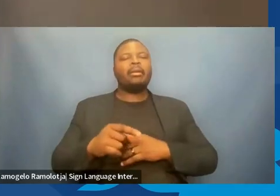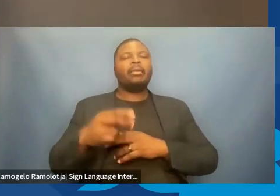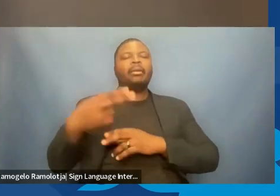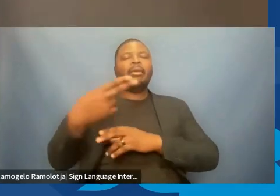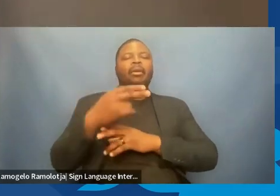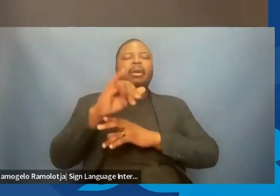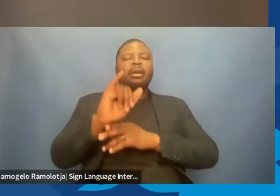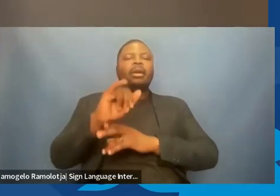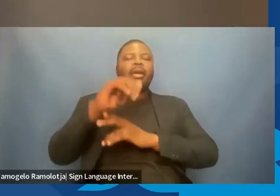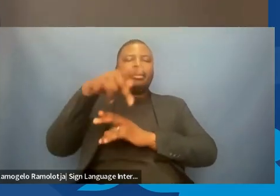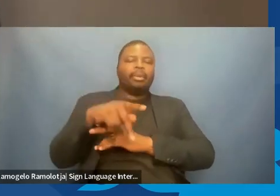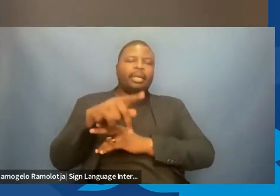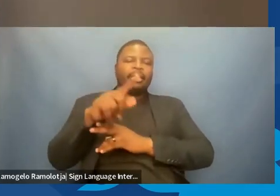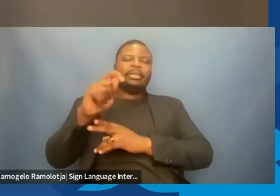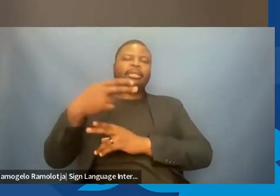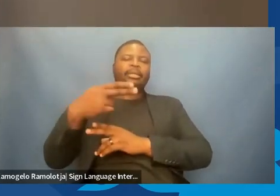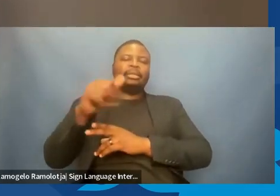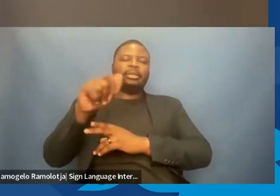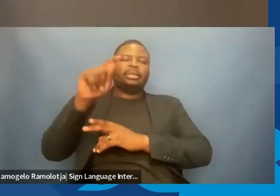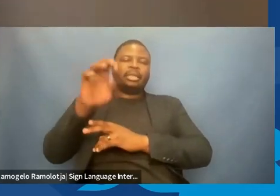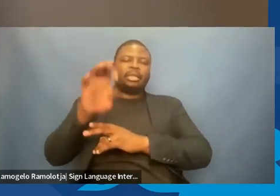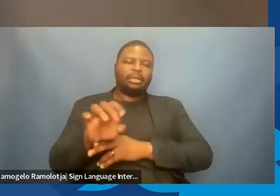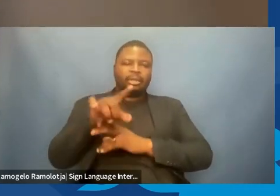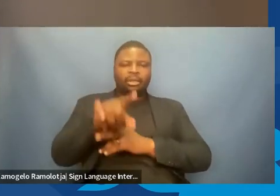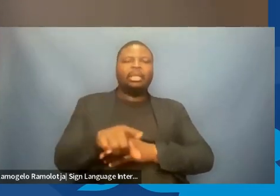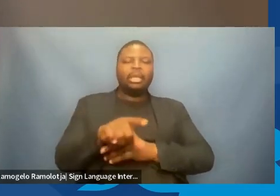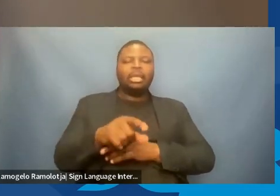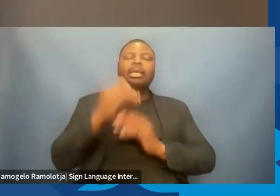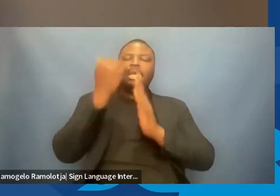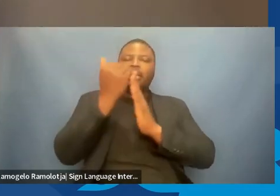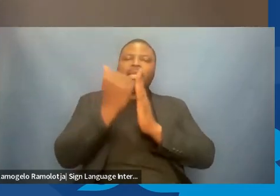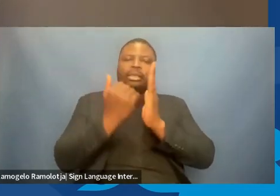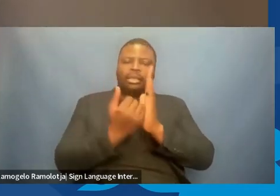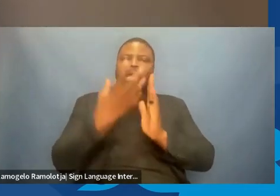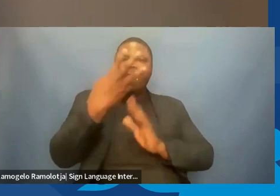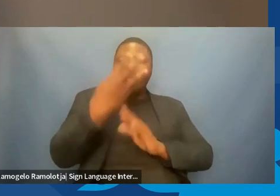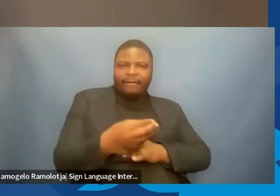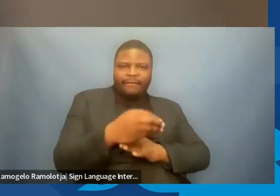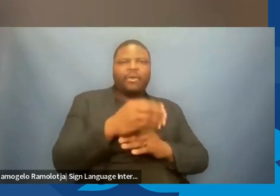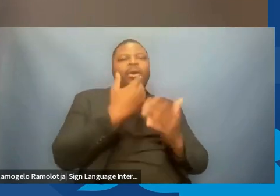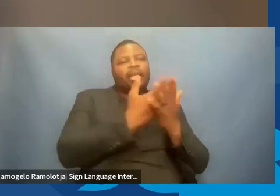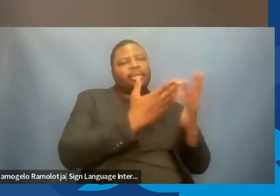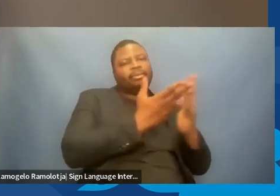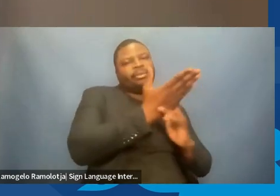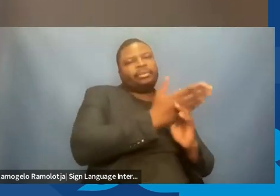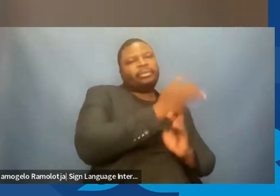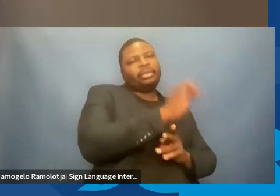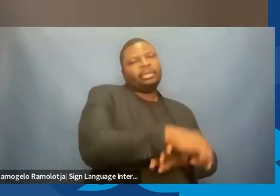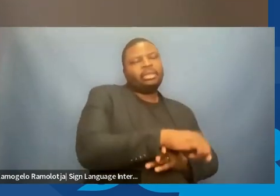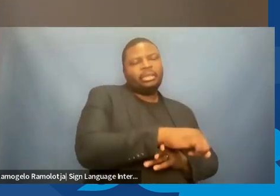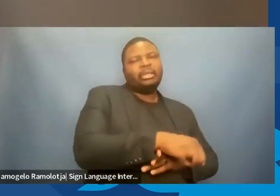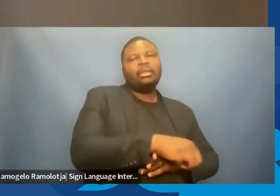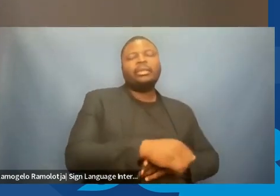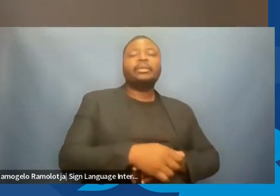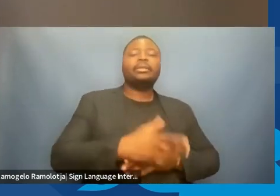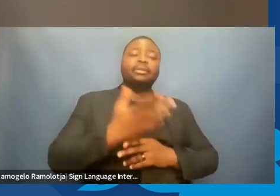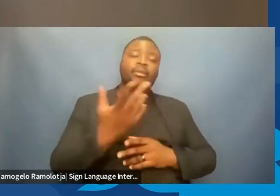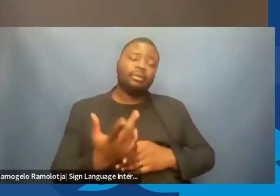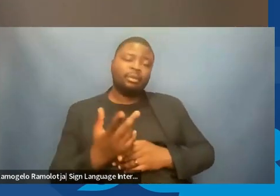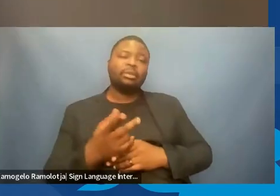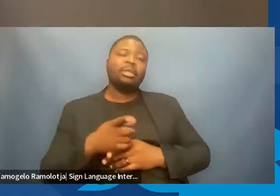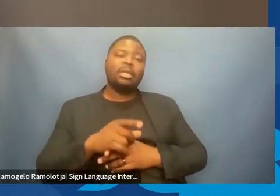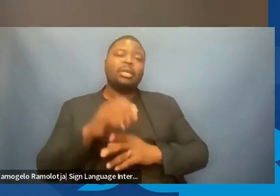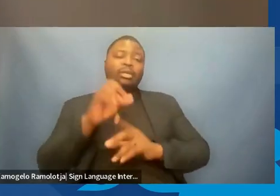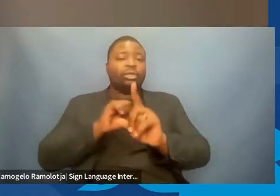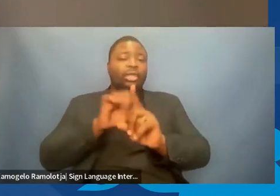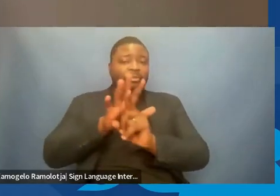essential medicine list at tertiary level, but not necessarily at primary healthcare level. And so those type of factors need